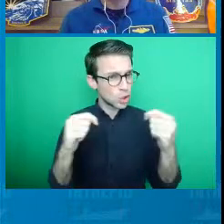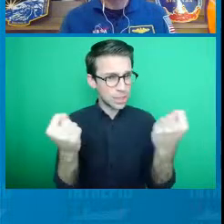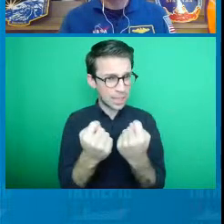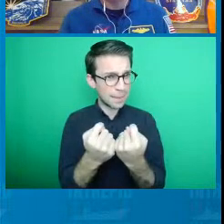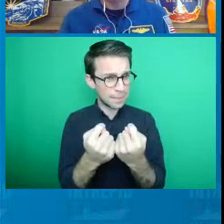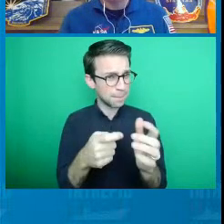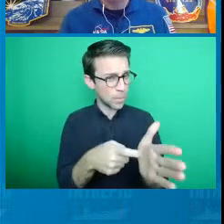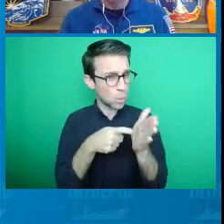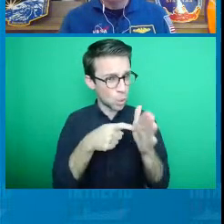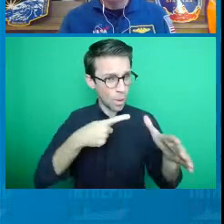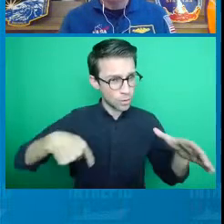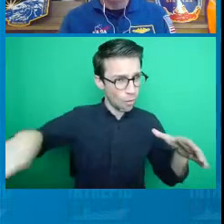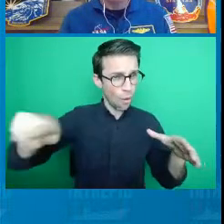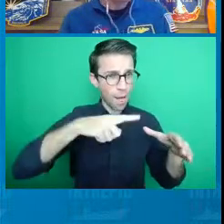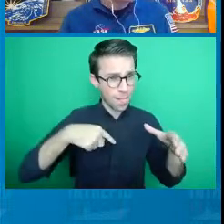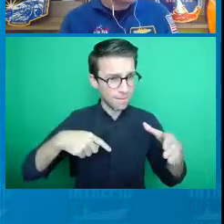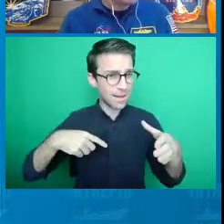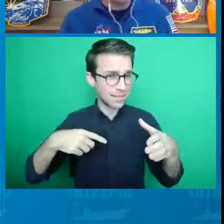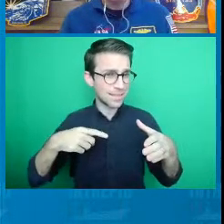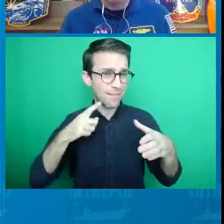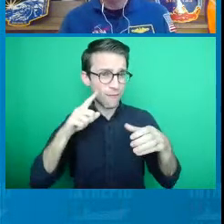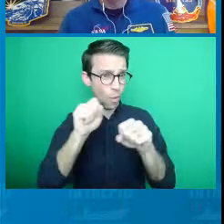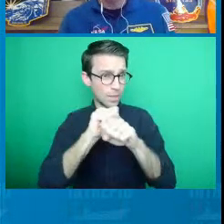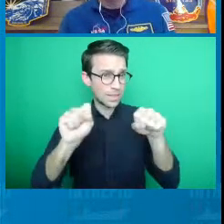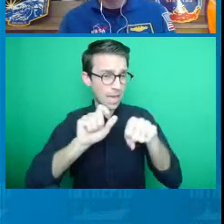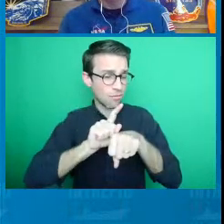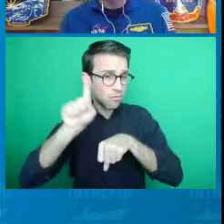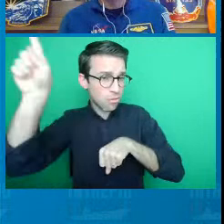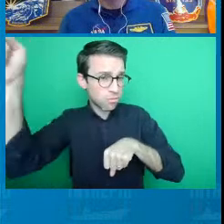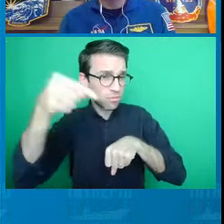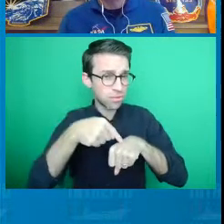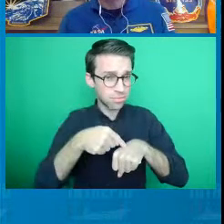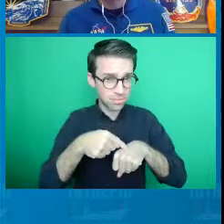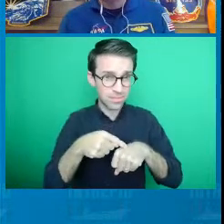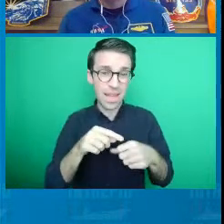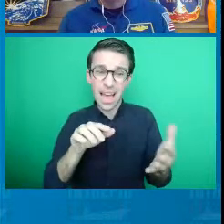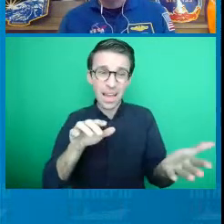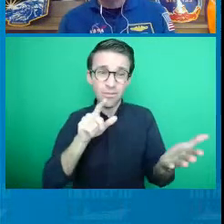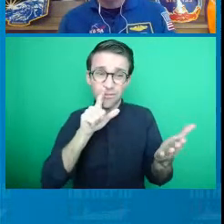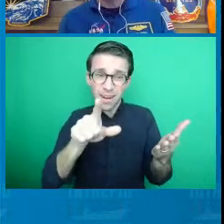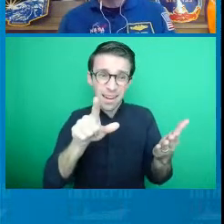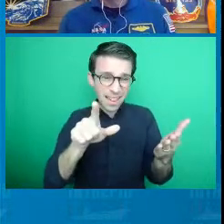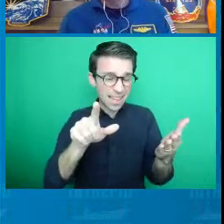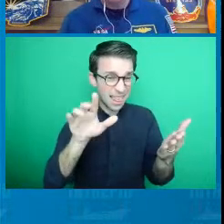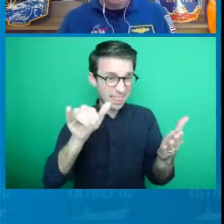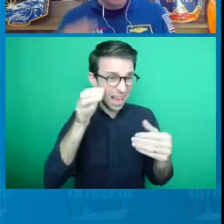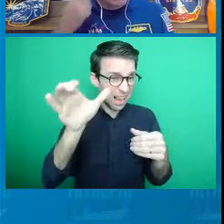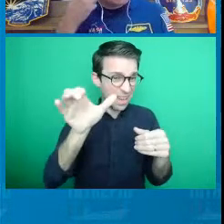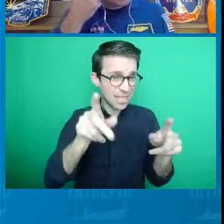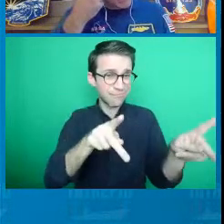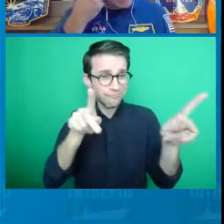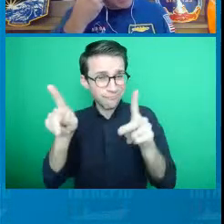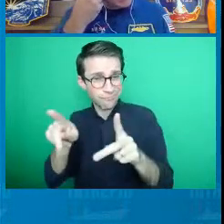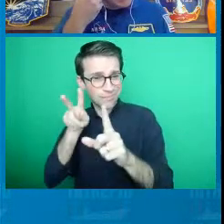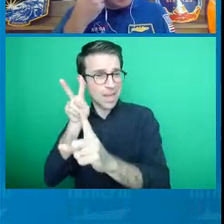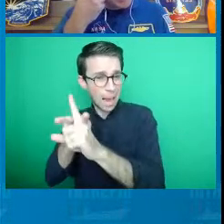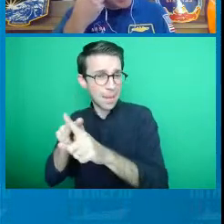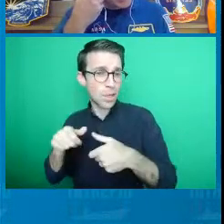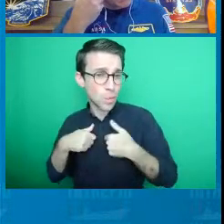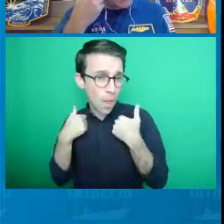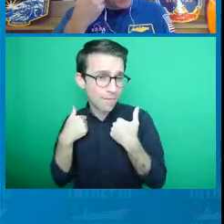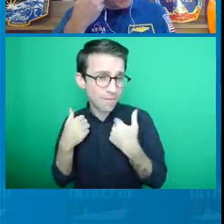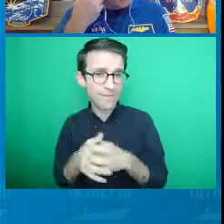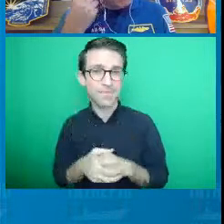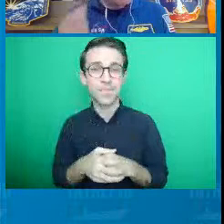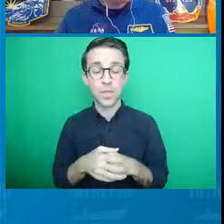that allows us to operate. And that is really the way most of life is. So STS-133, I landed at